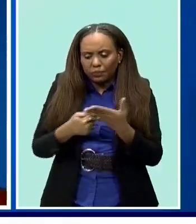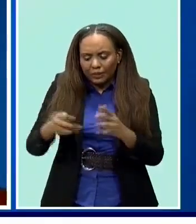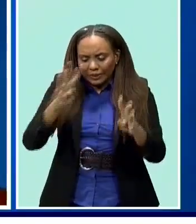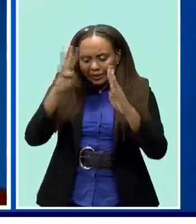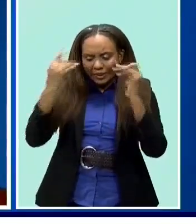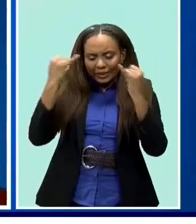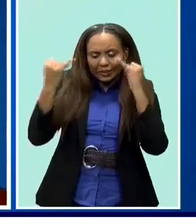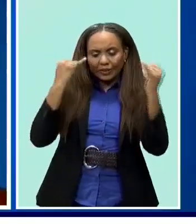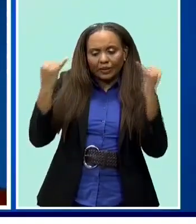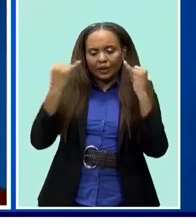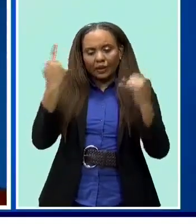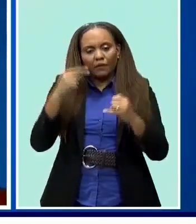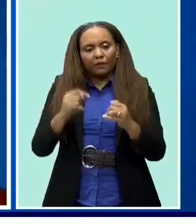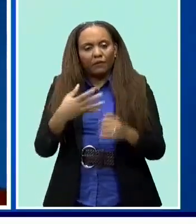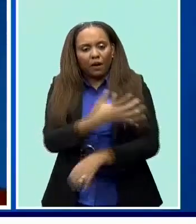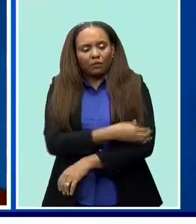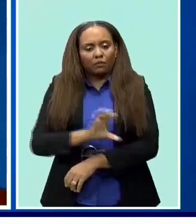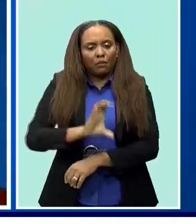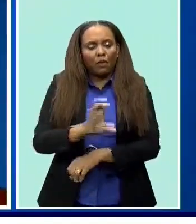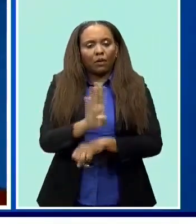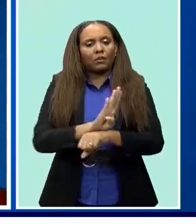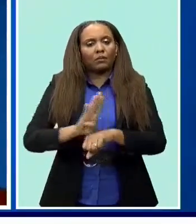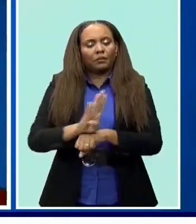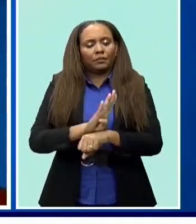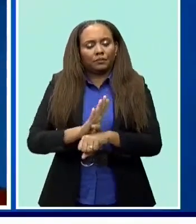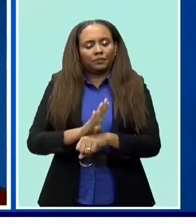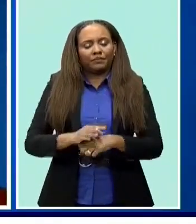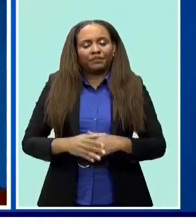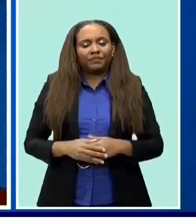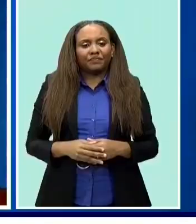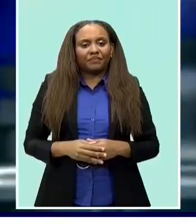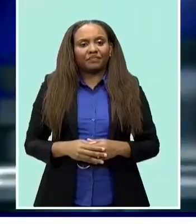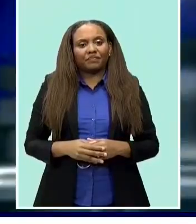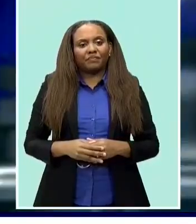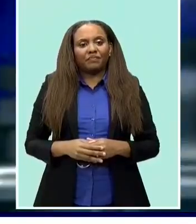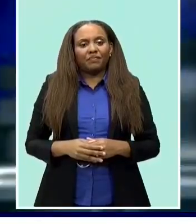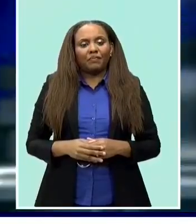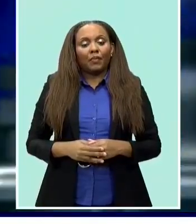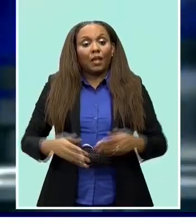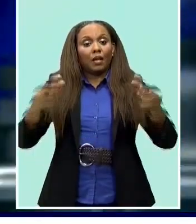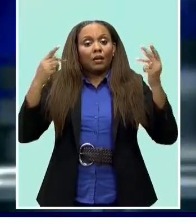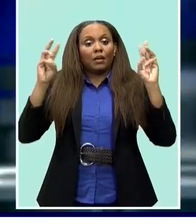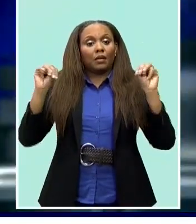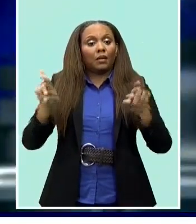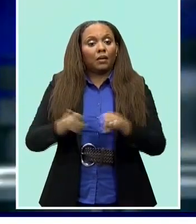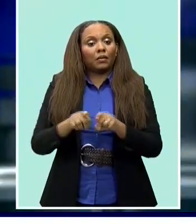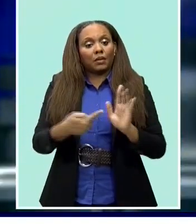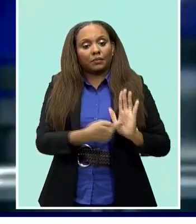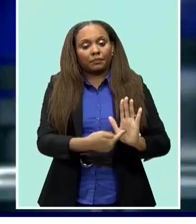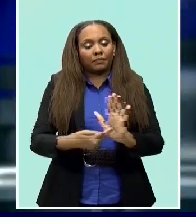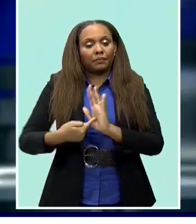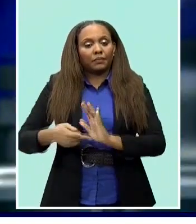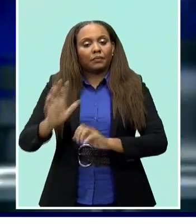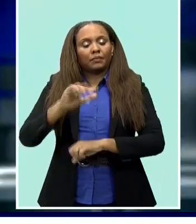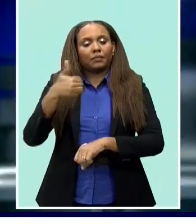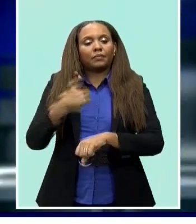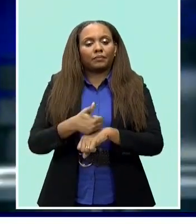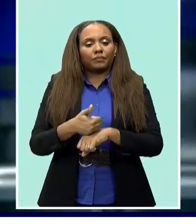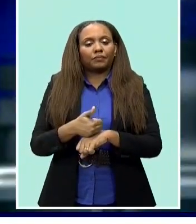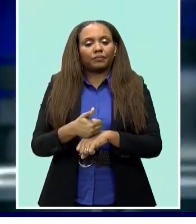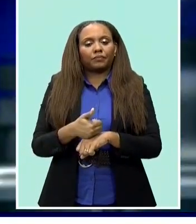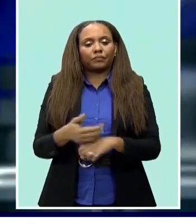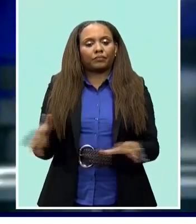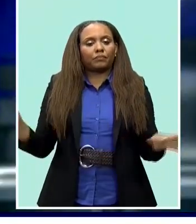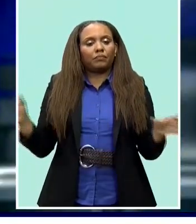is necessary for sustainable progress and sustainable development. Now, the Prime Minister also revealed that the establishment